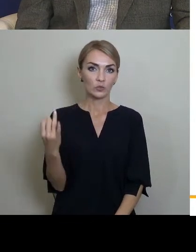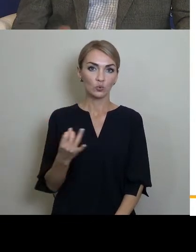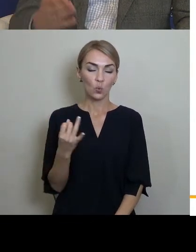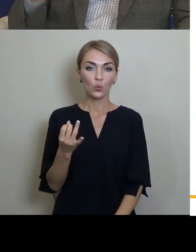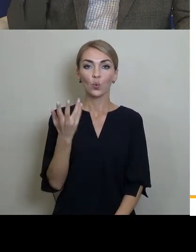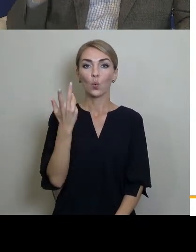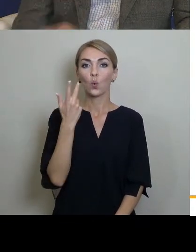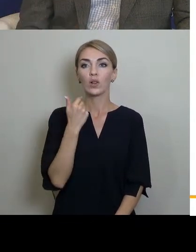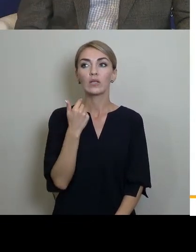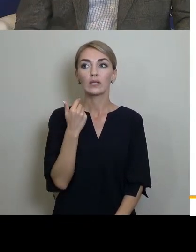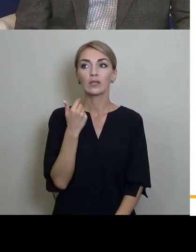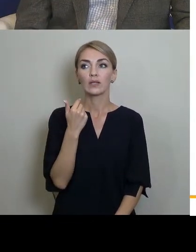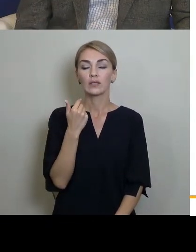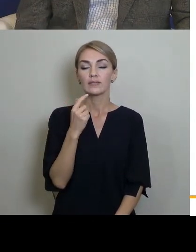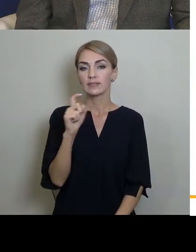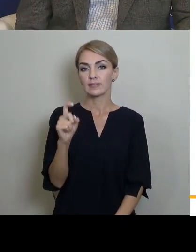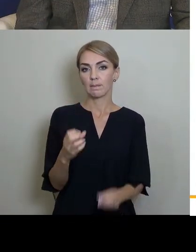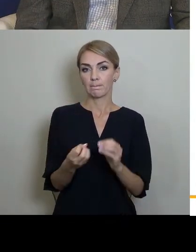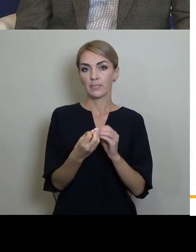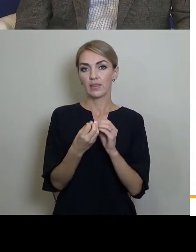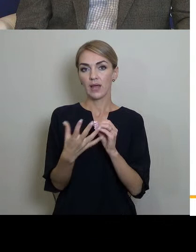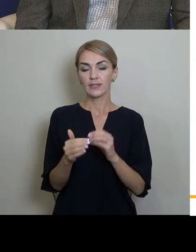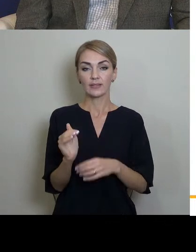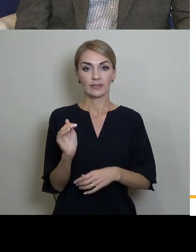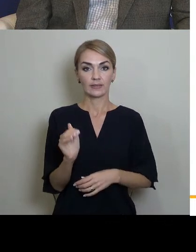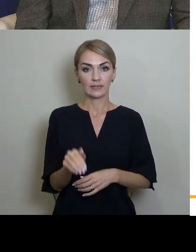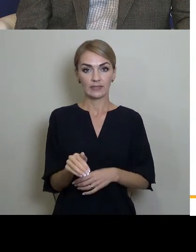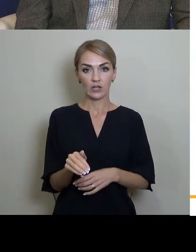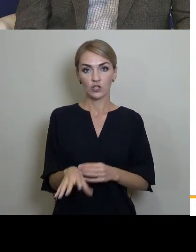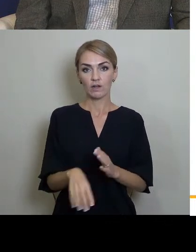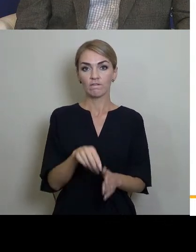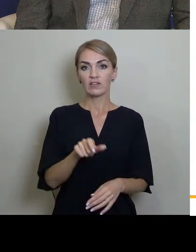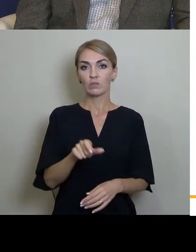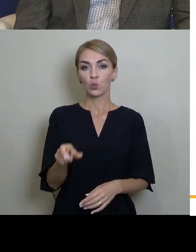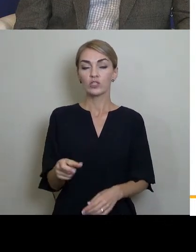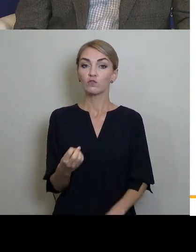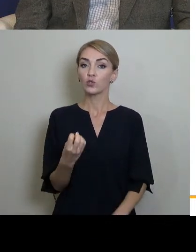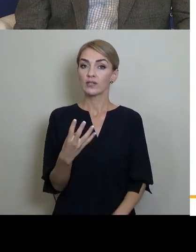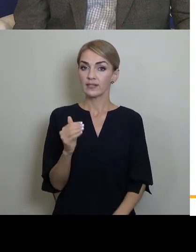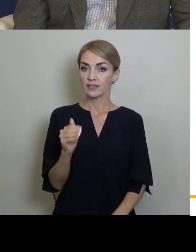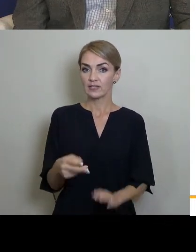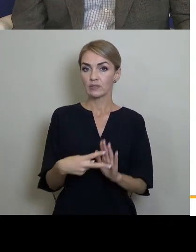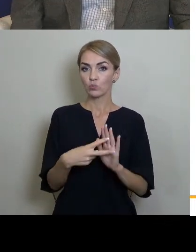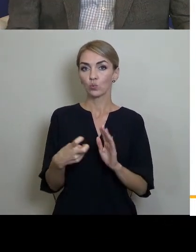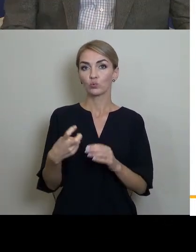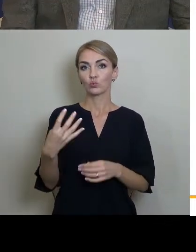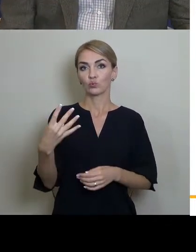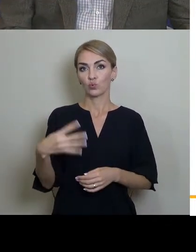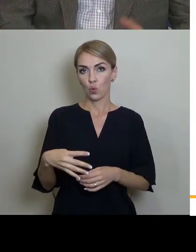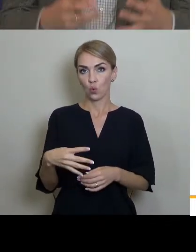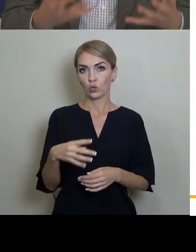all votes, I just modeled this out of 15,000 voters,